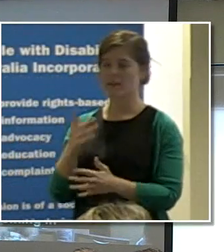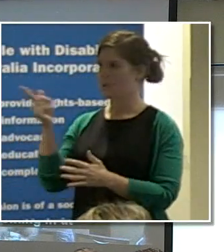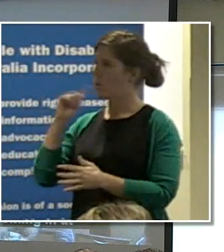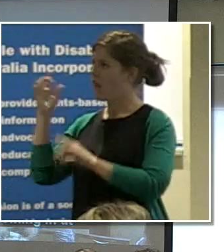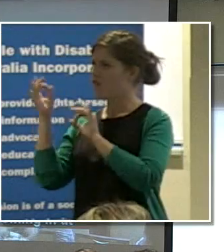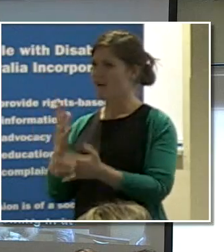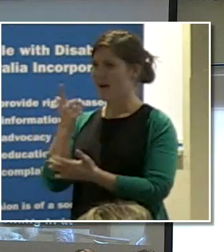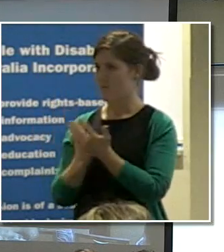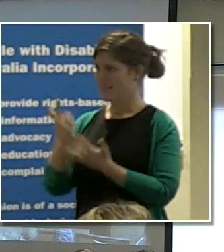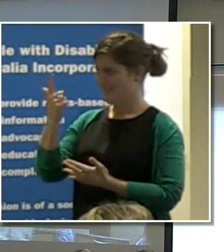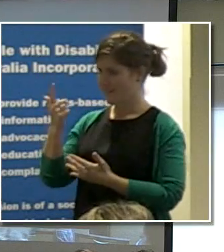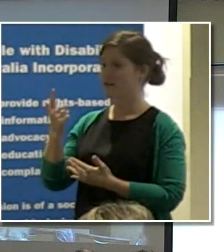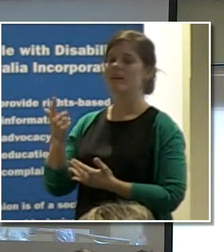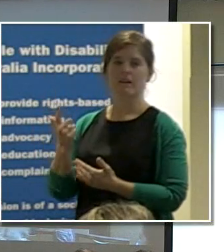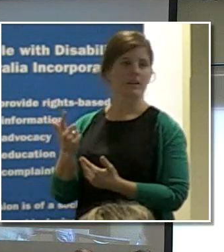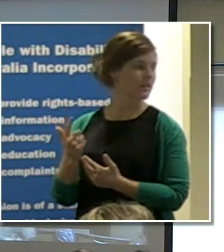7:30, so there's...